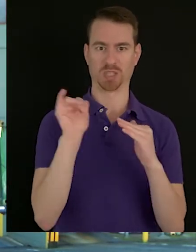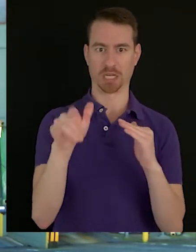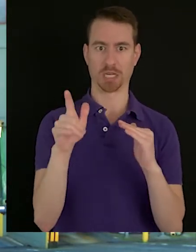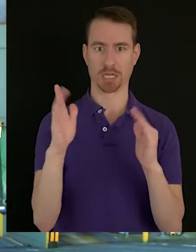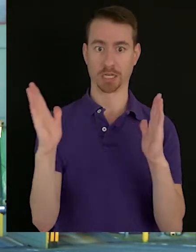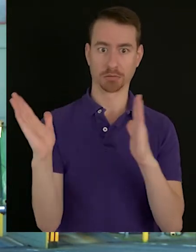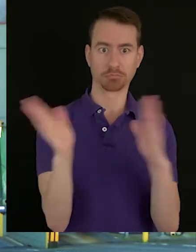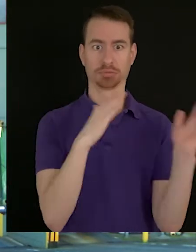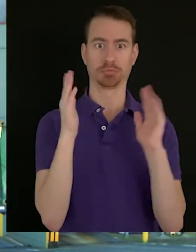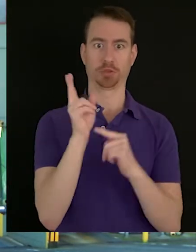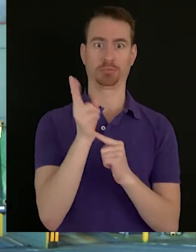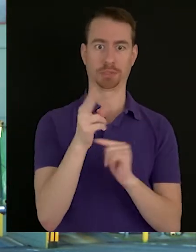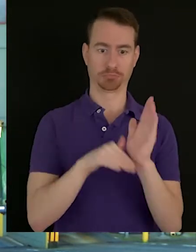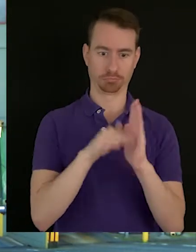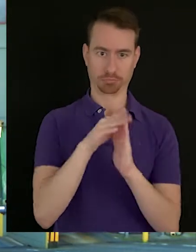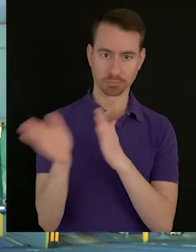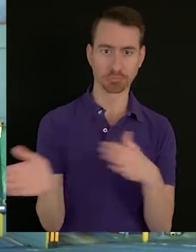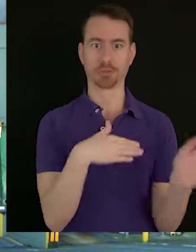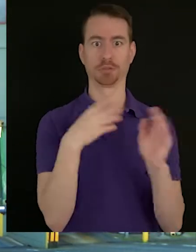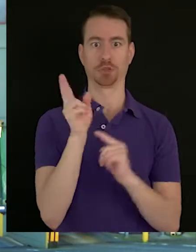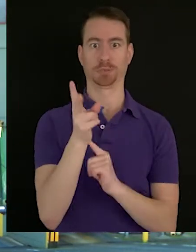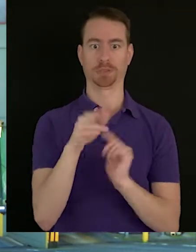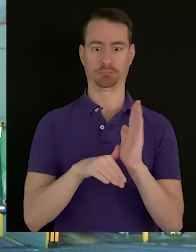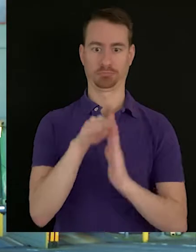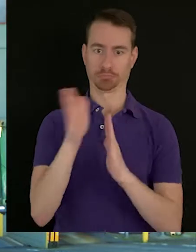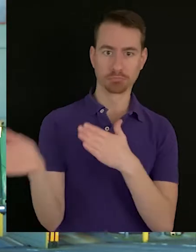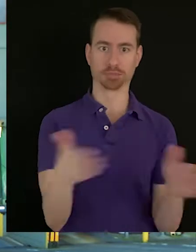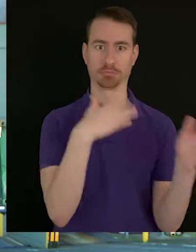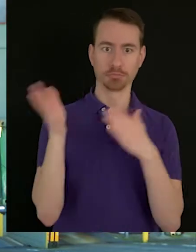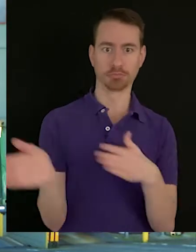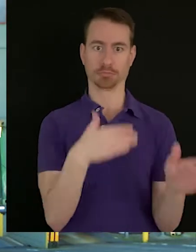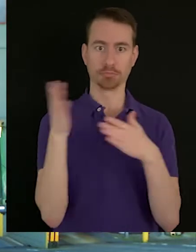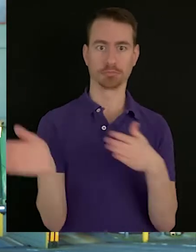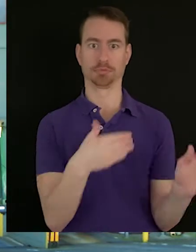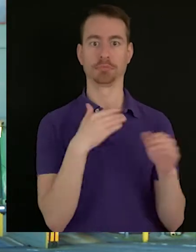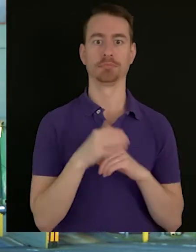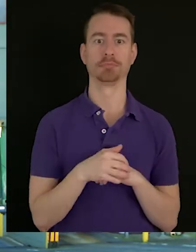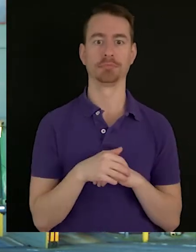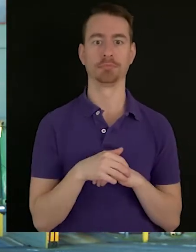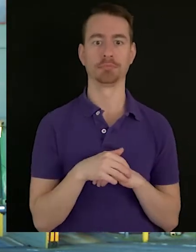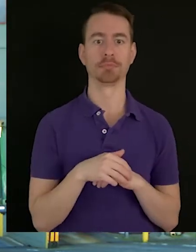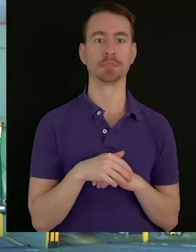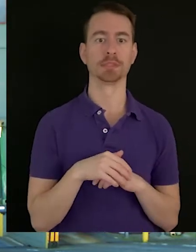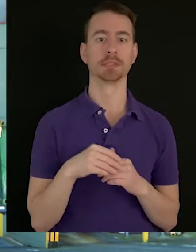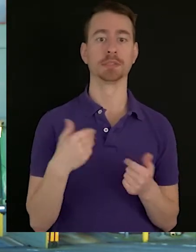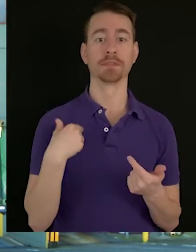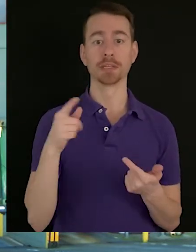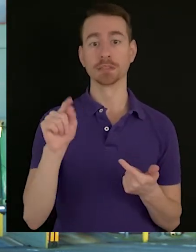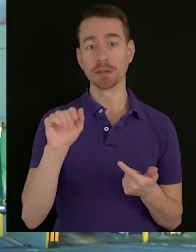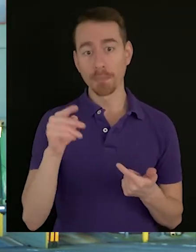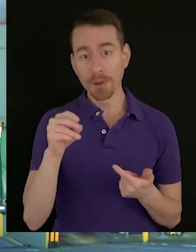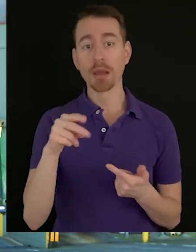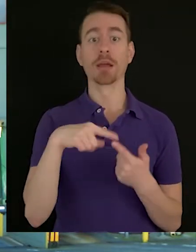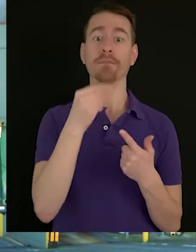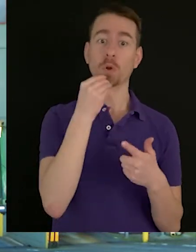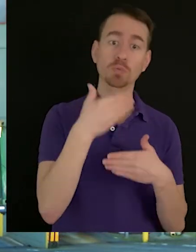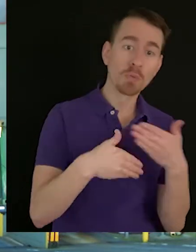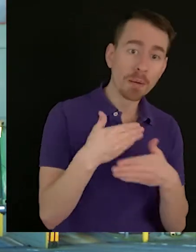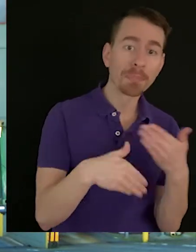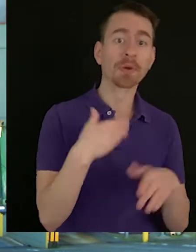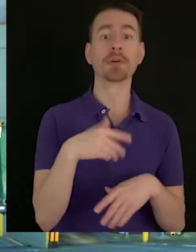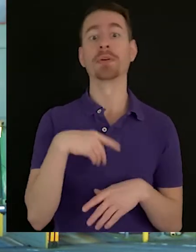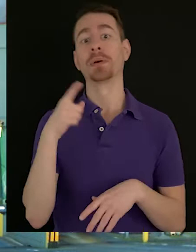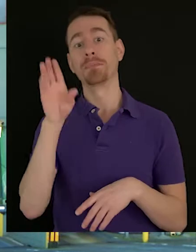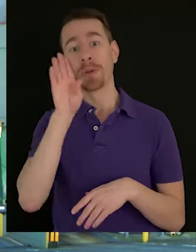minutes. What we find in here are tampon applicators, random wrappers, and a lot of